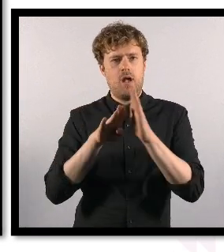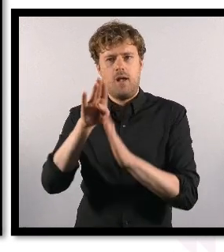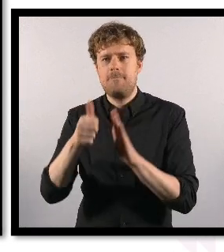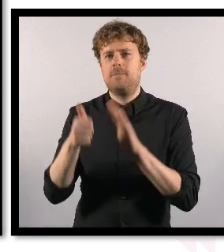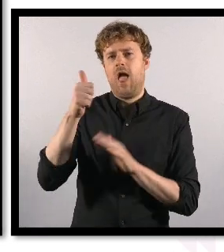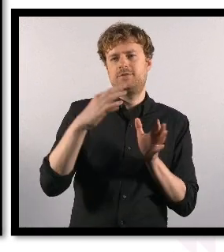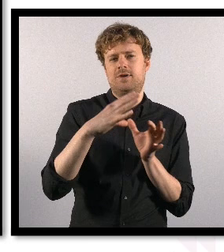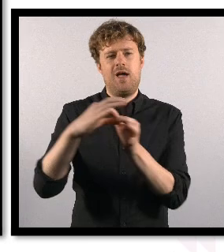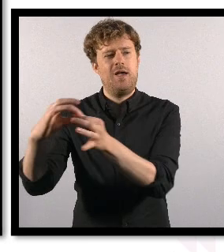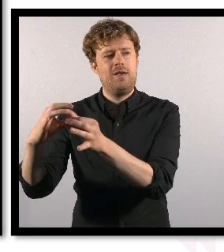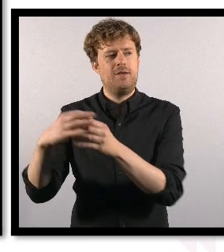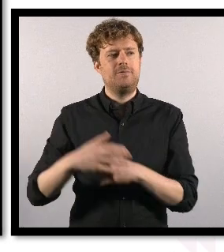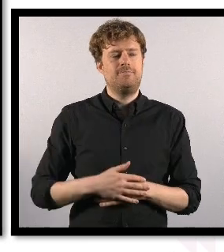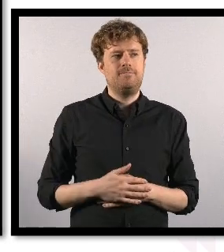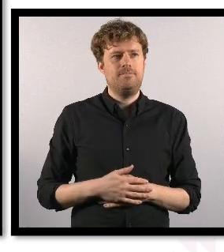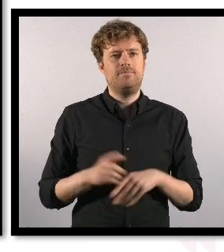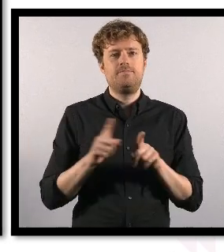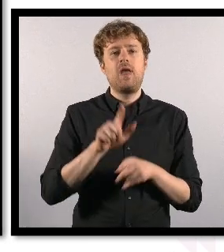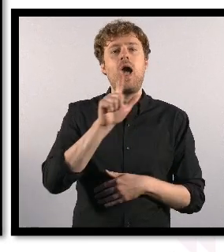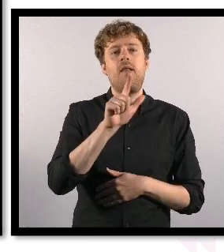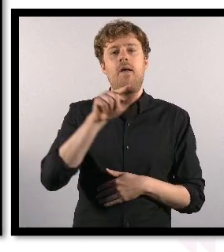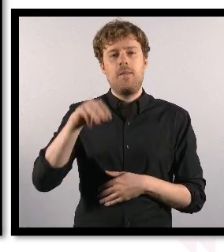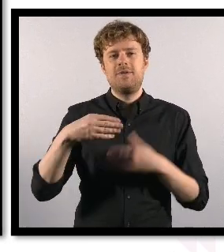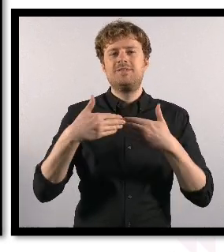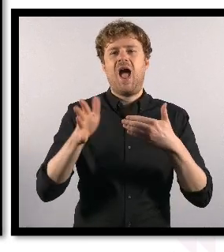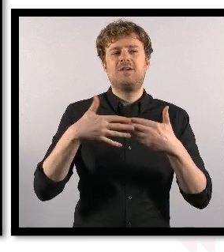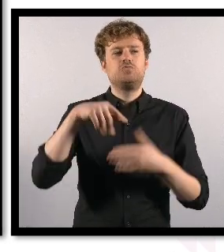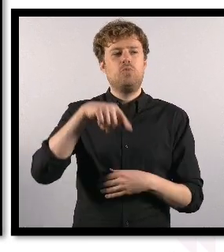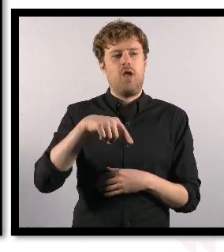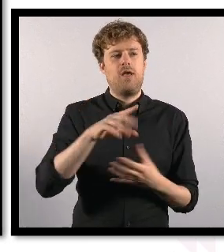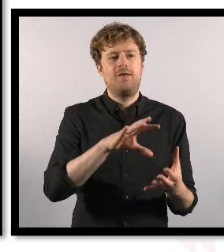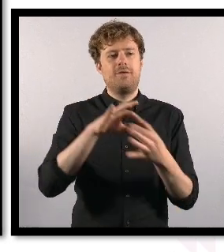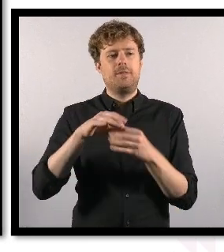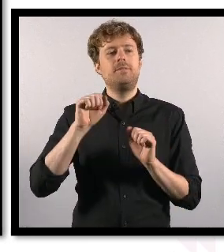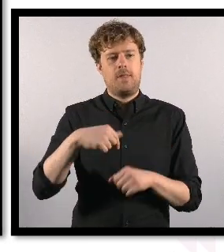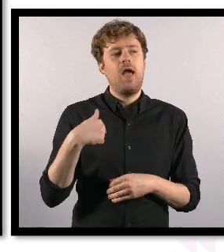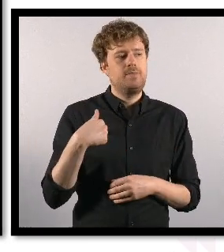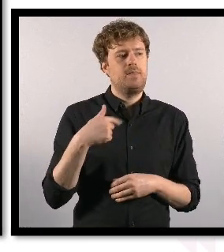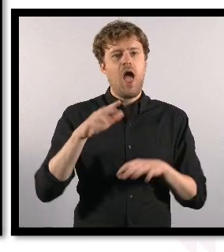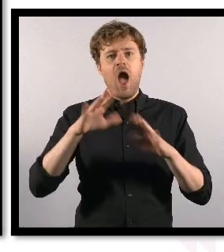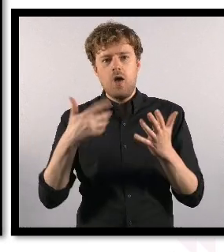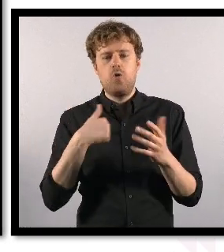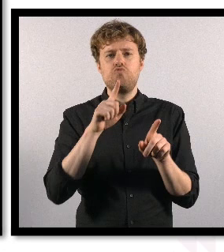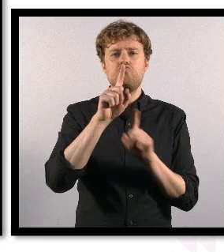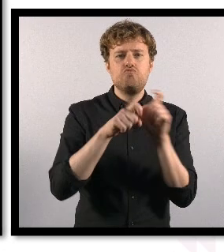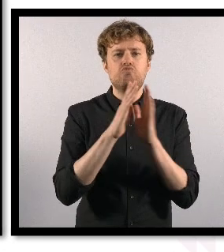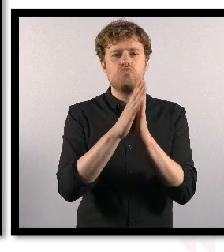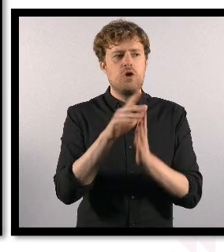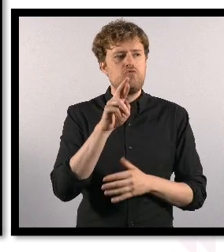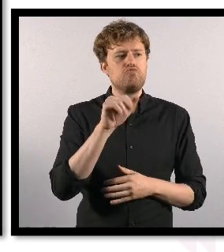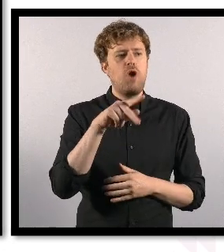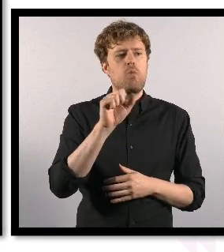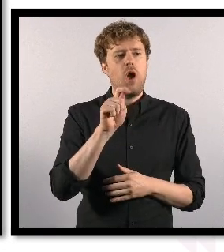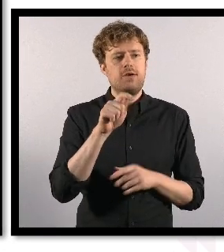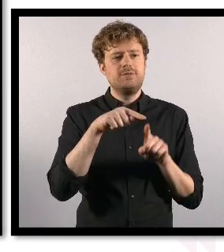requests to those very high-consuming large language models that we are all trying to use. But the biggest challenge we have is